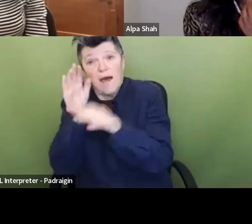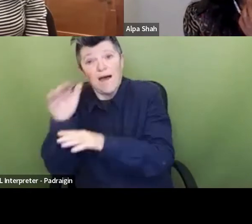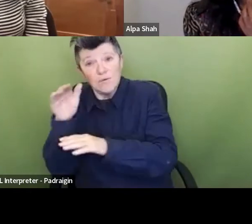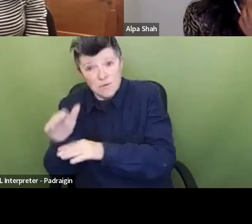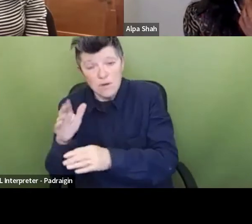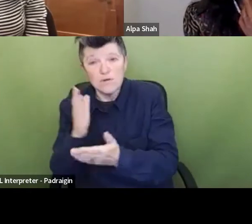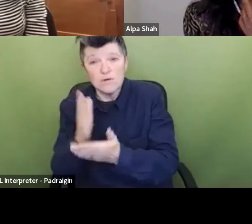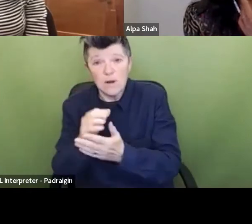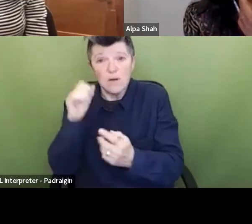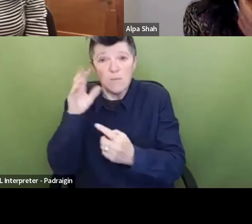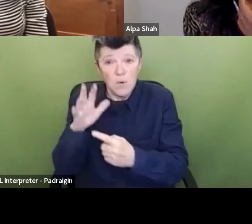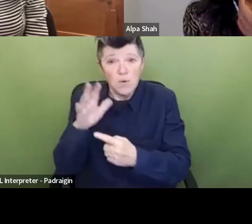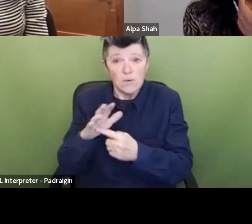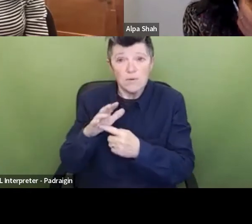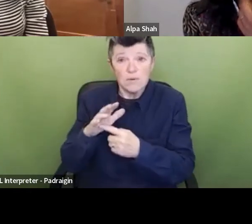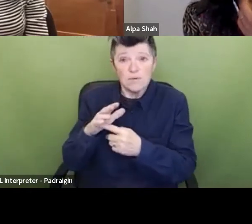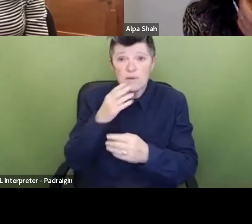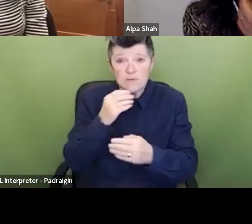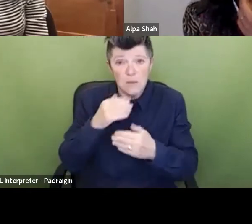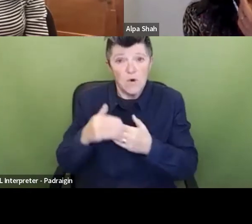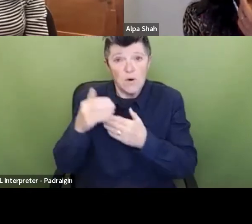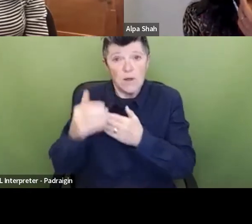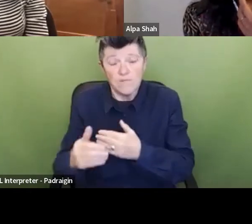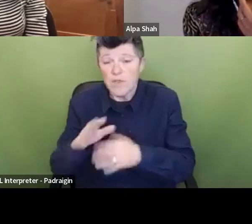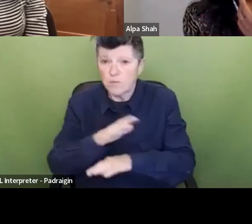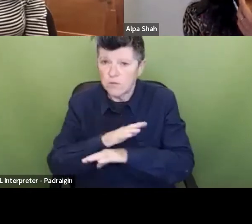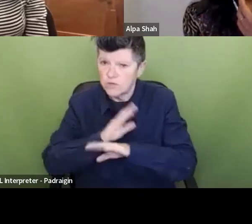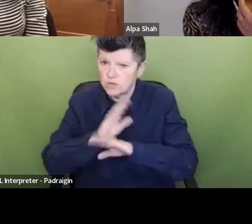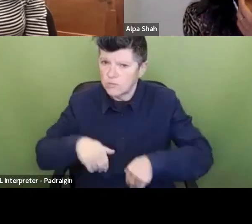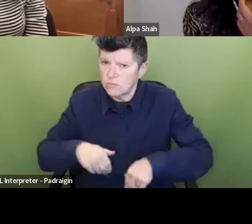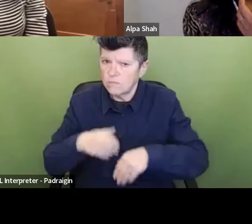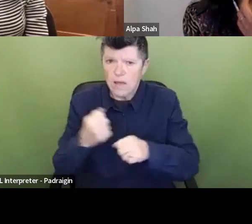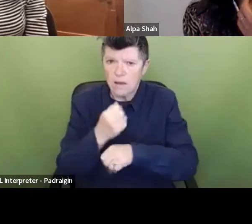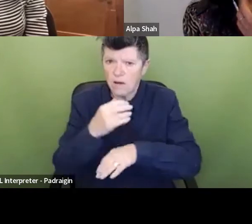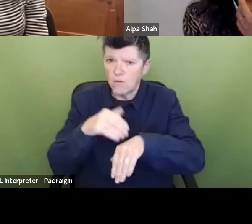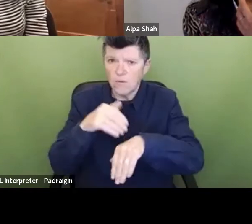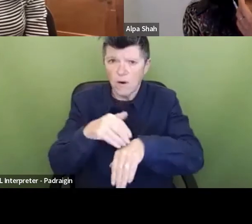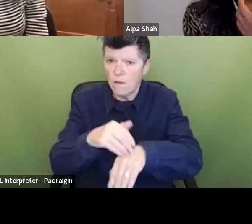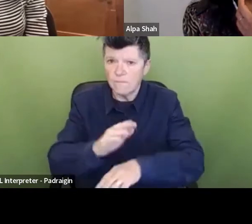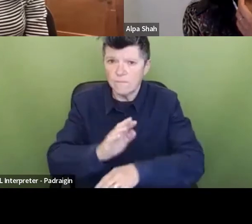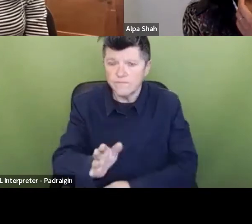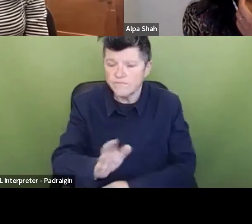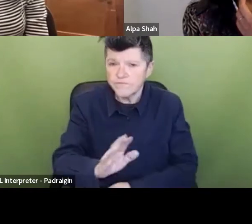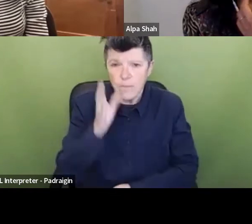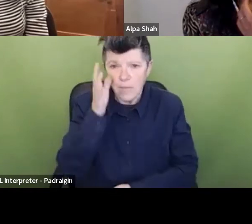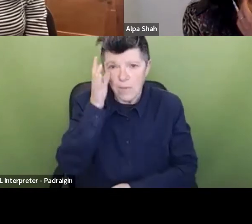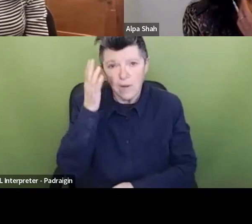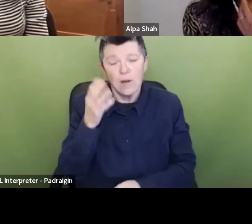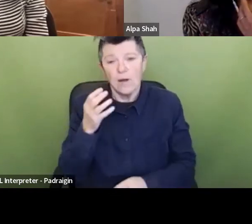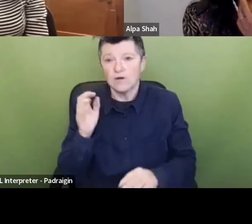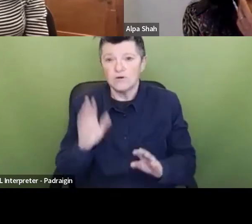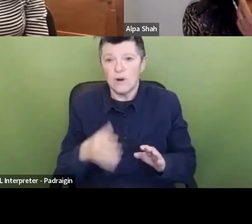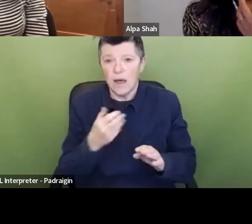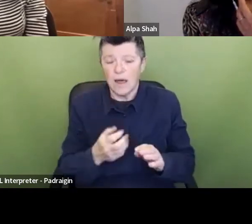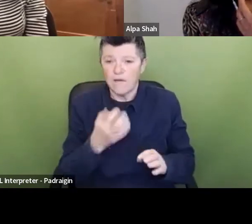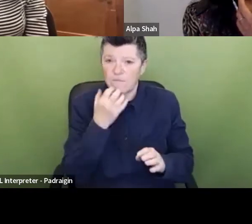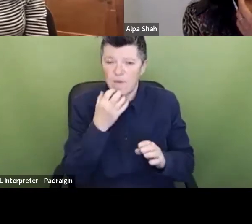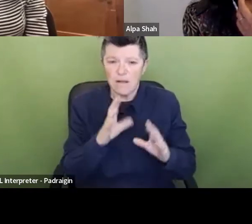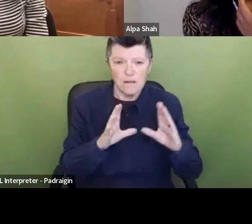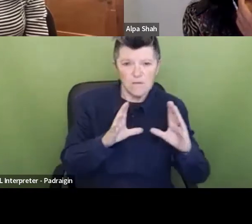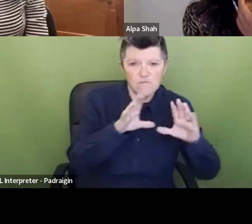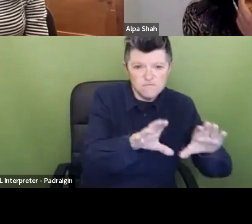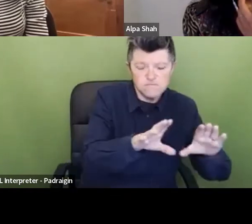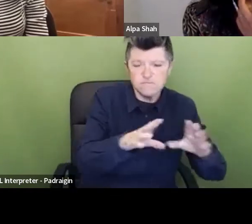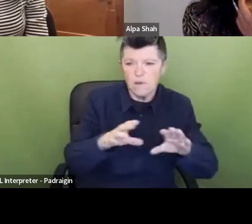of the people that I work with. We shouldn't criminalize that, right? There shouldn't be metal pieces put on the walls of a